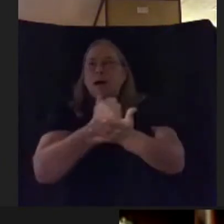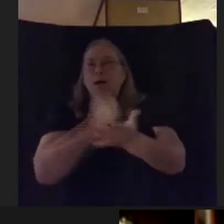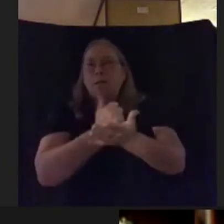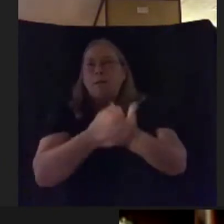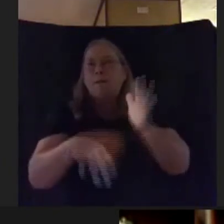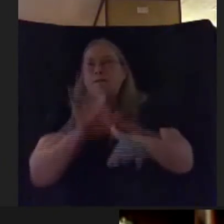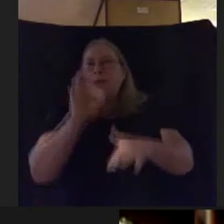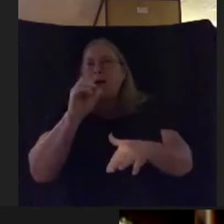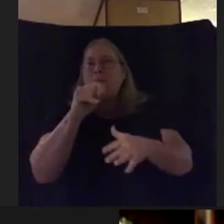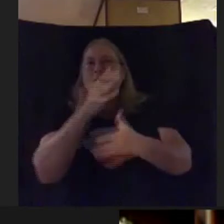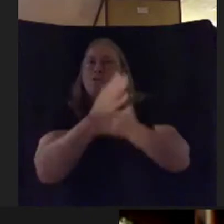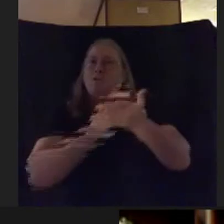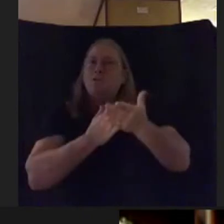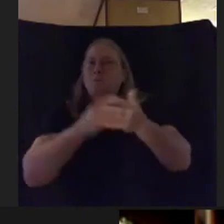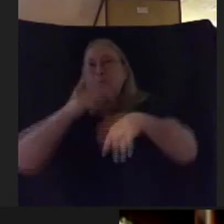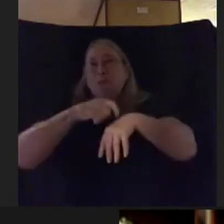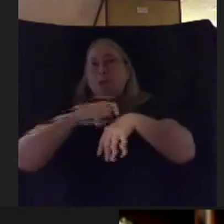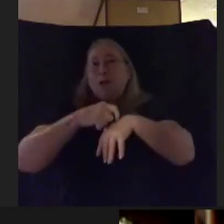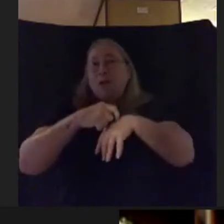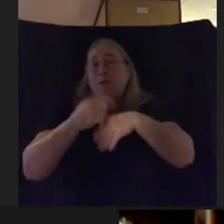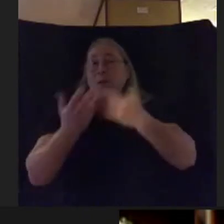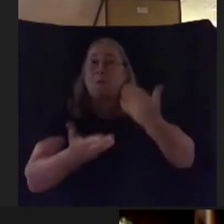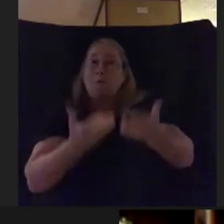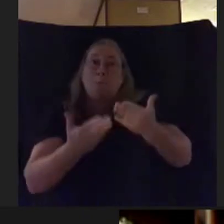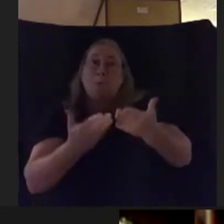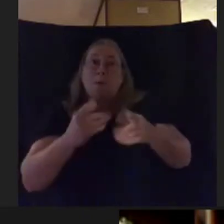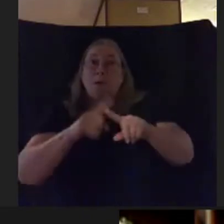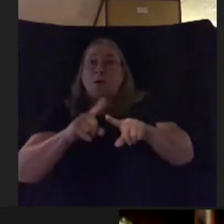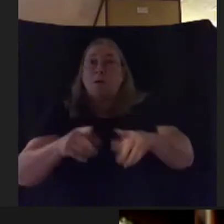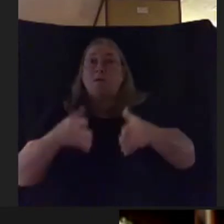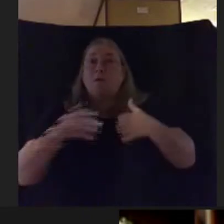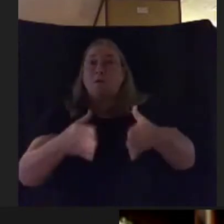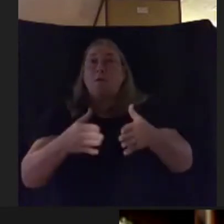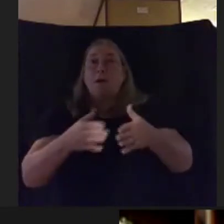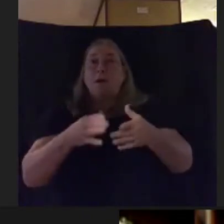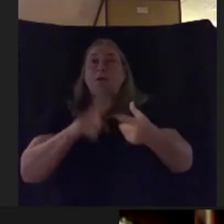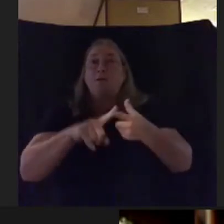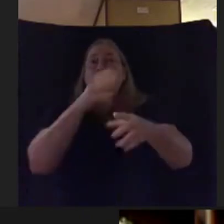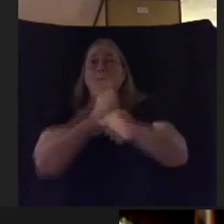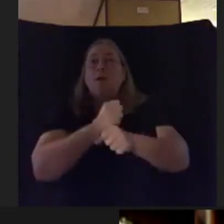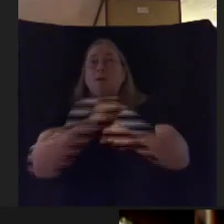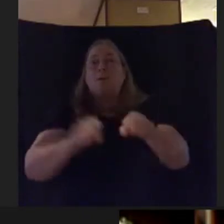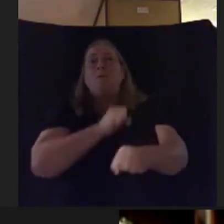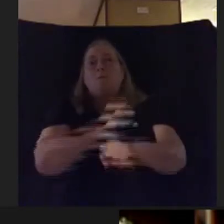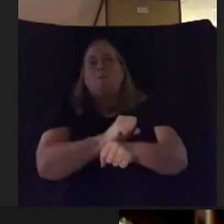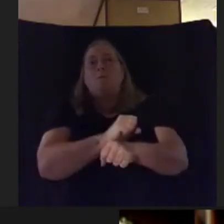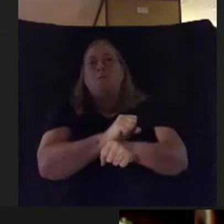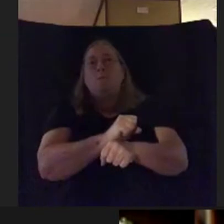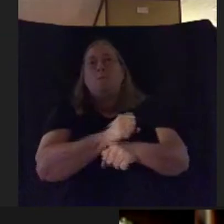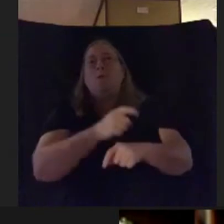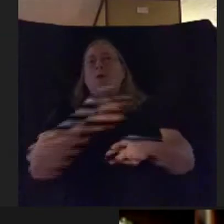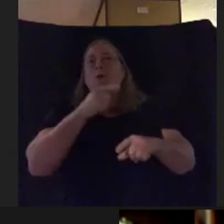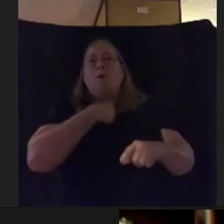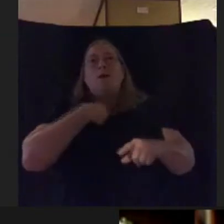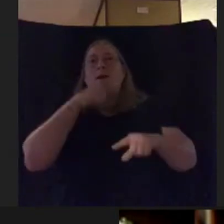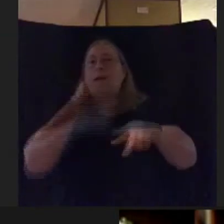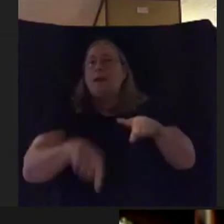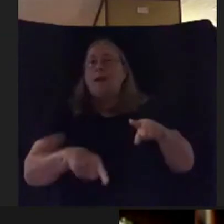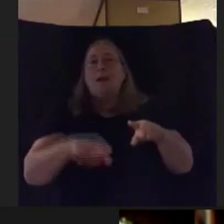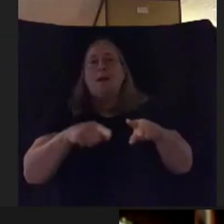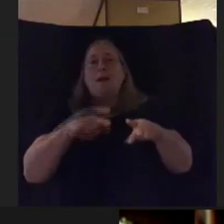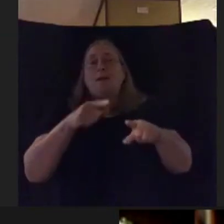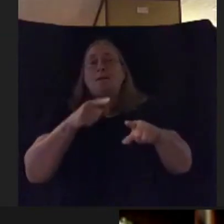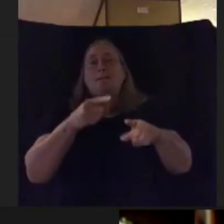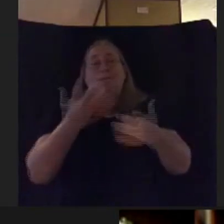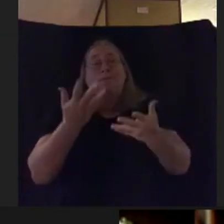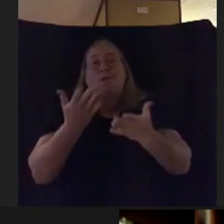of the times maybe and ways that you can get that appointment, but we cannot service anyone on the sites that do not have an appointment. So it's